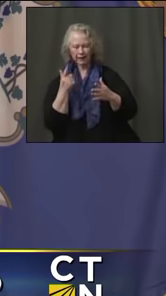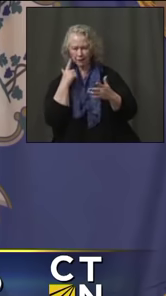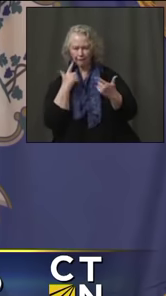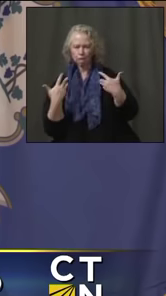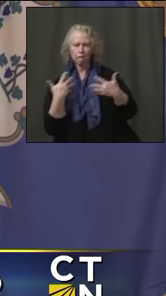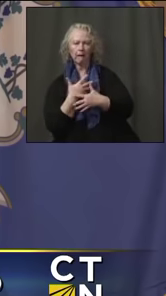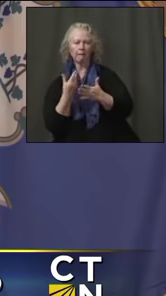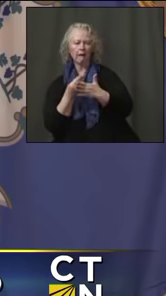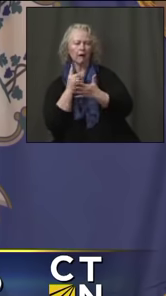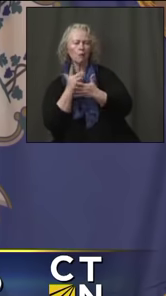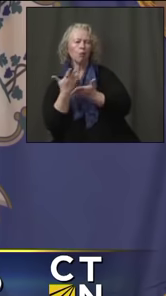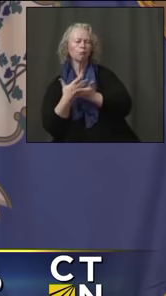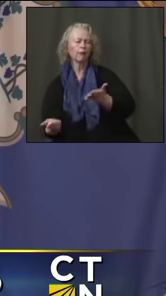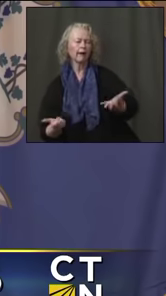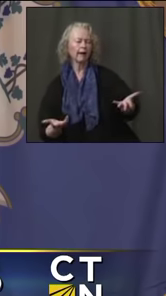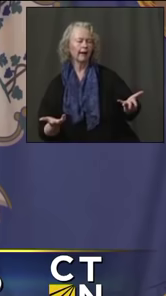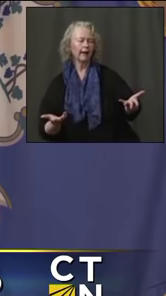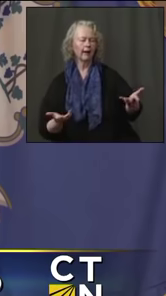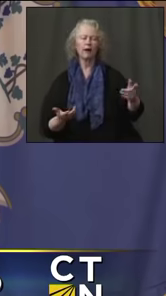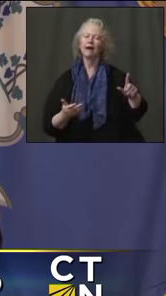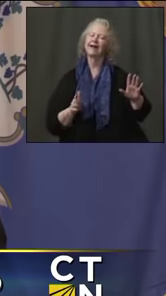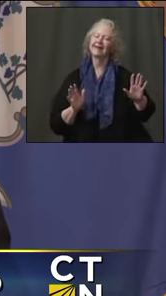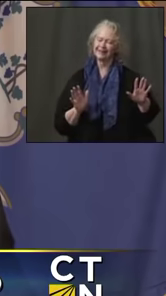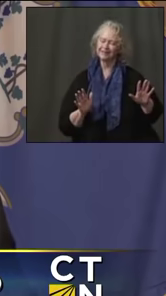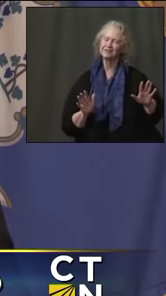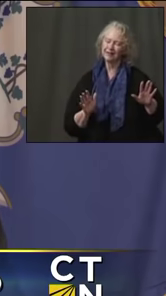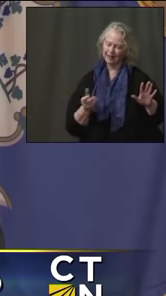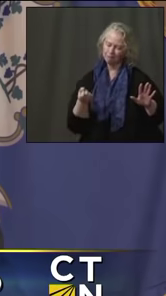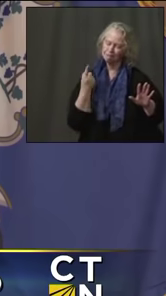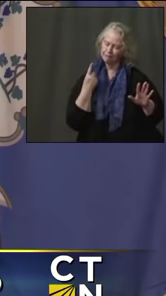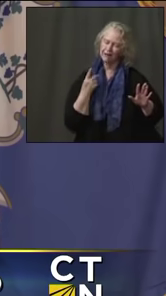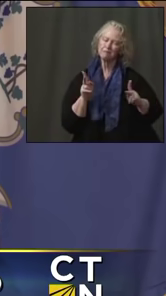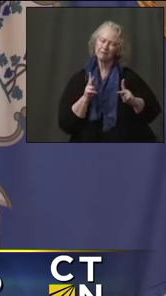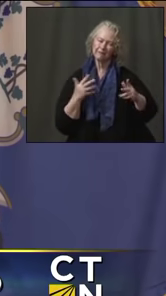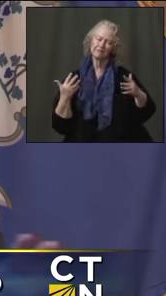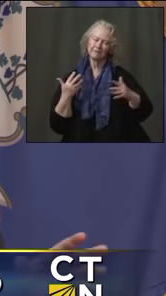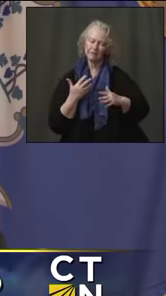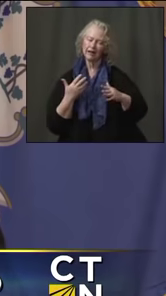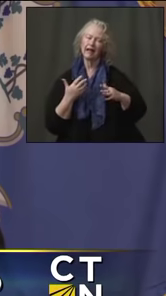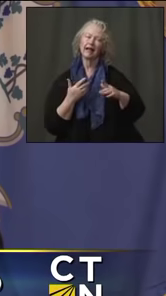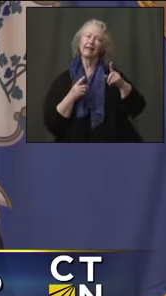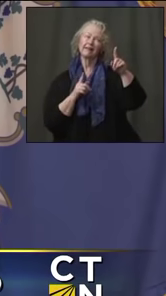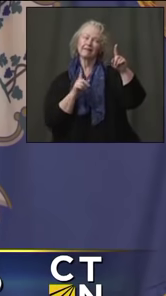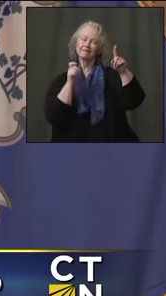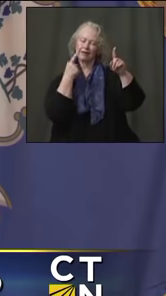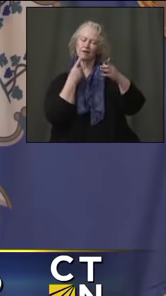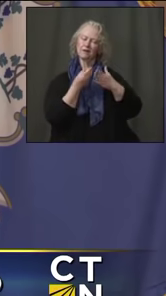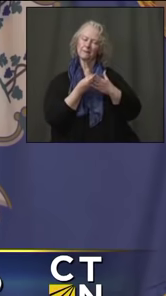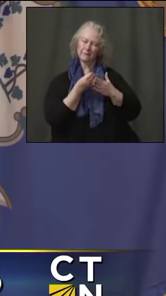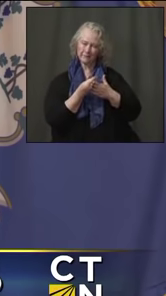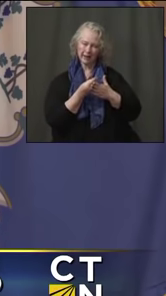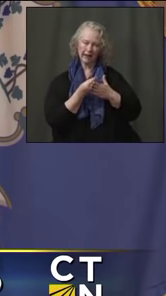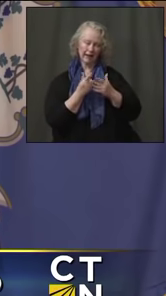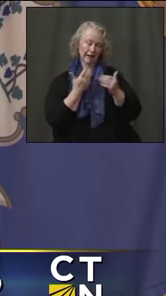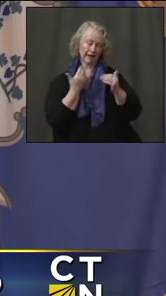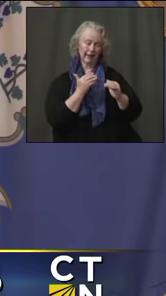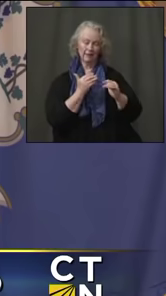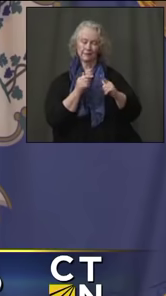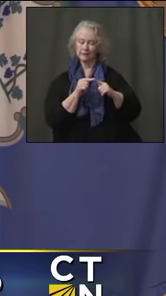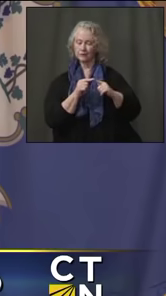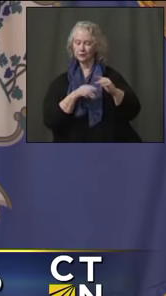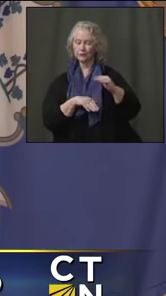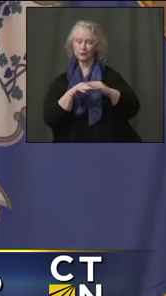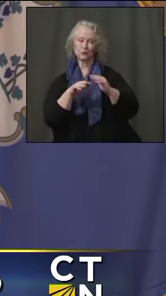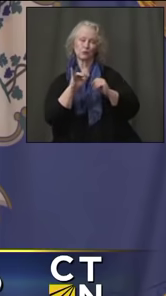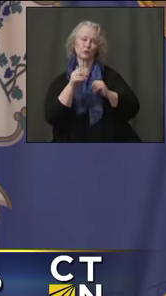that fear. No, there is that fear, and a lot of the federal supports only go through June 30th, like